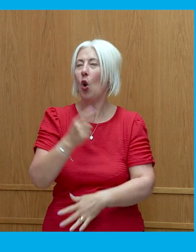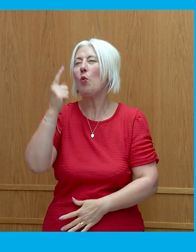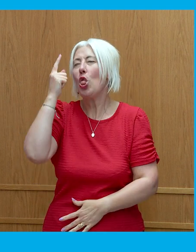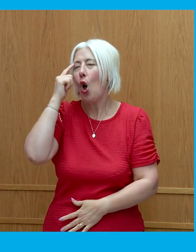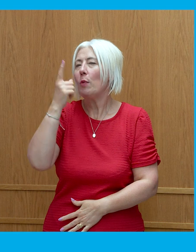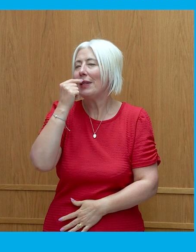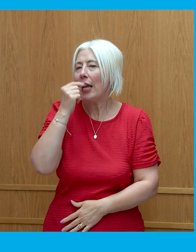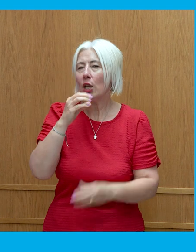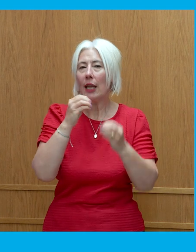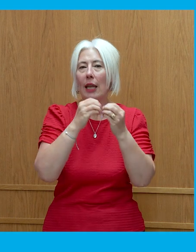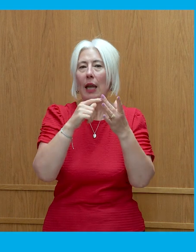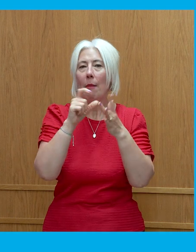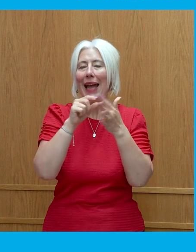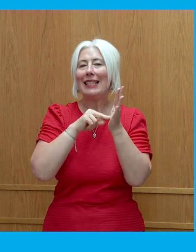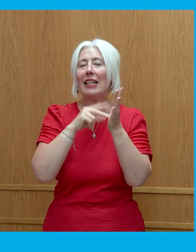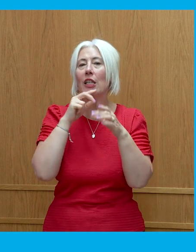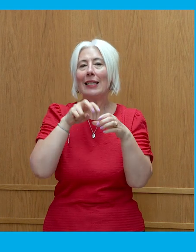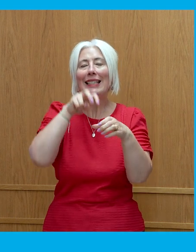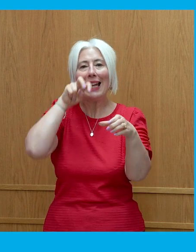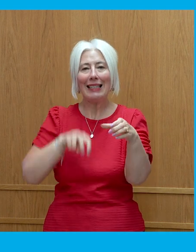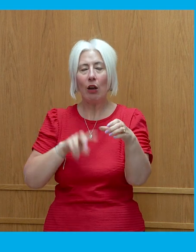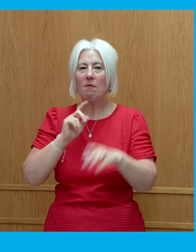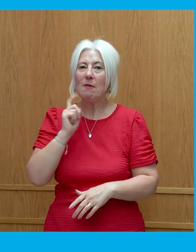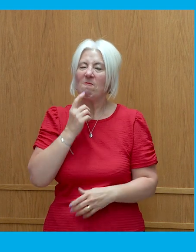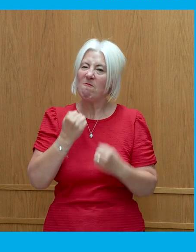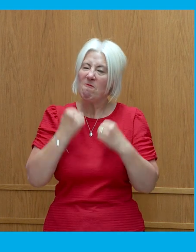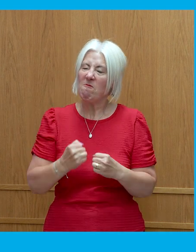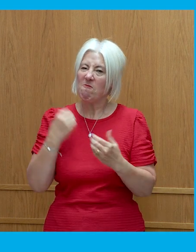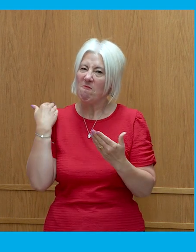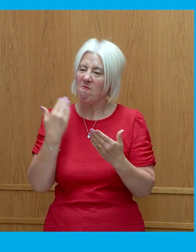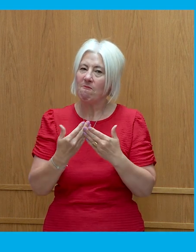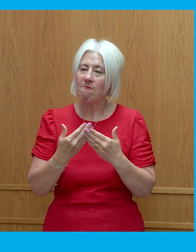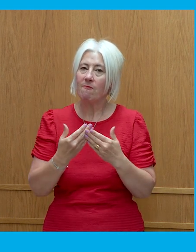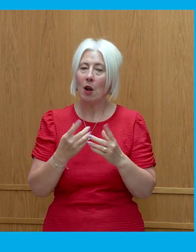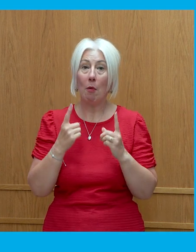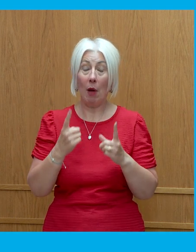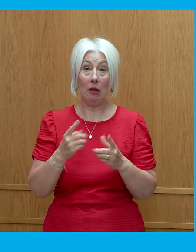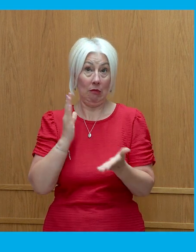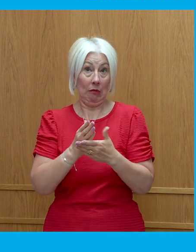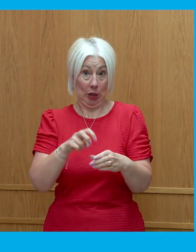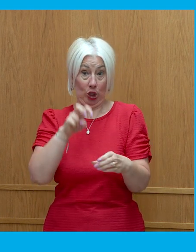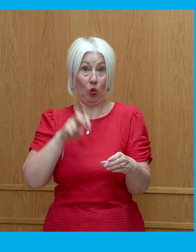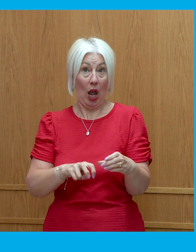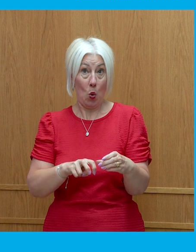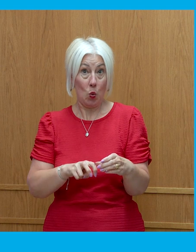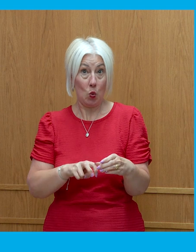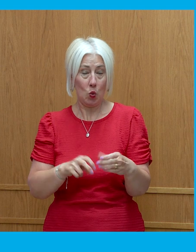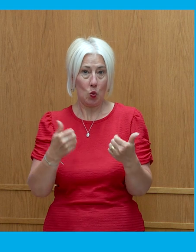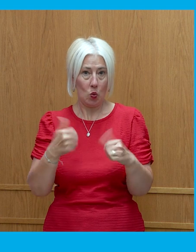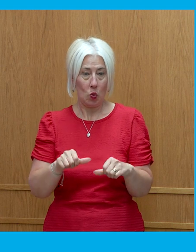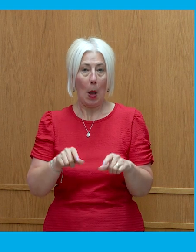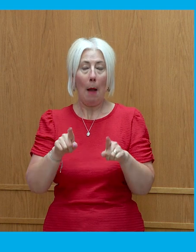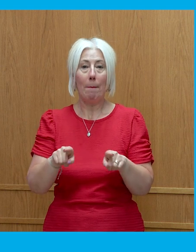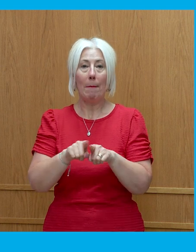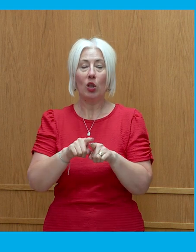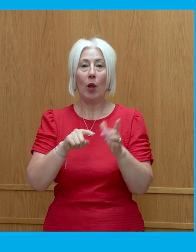down. He'd been stubborn for quite some time, but he did. He eventually stood down. But we also had the